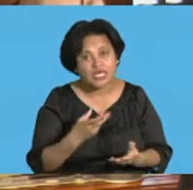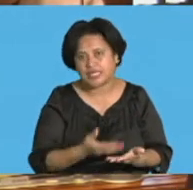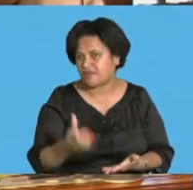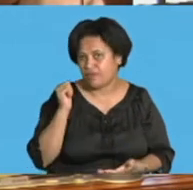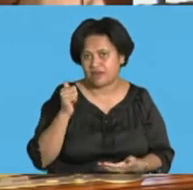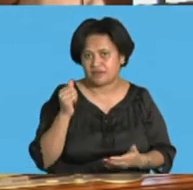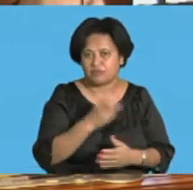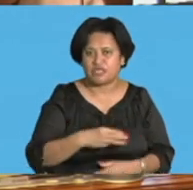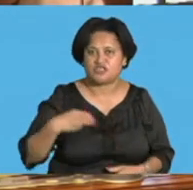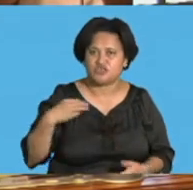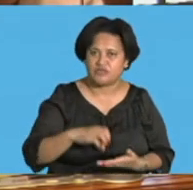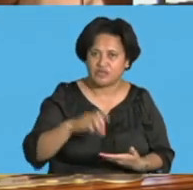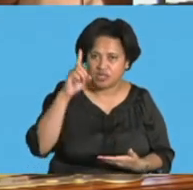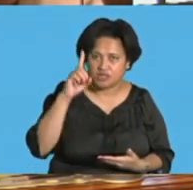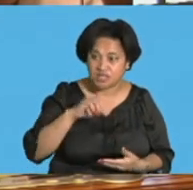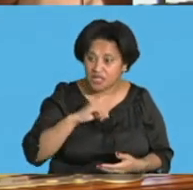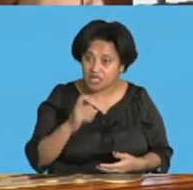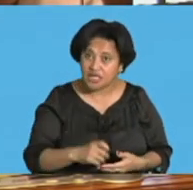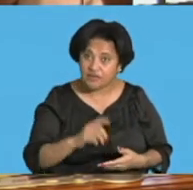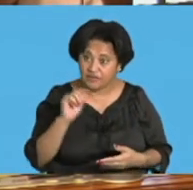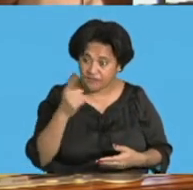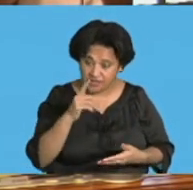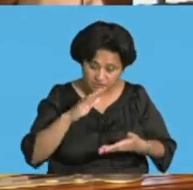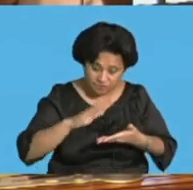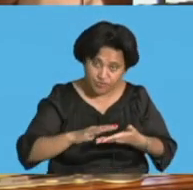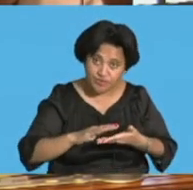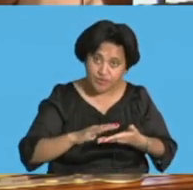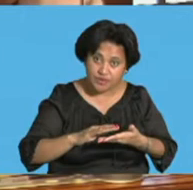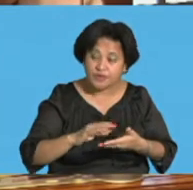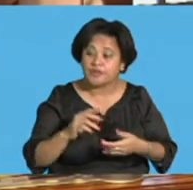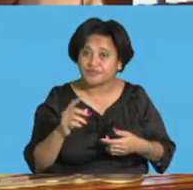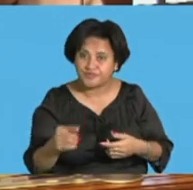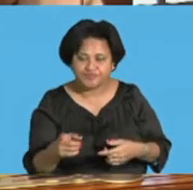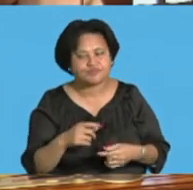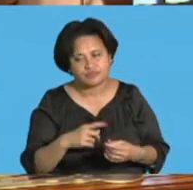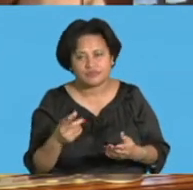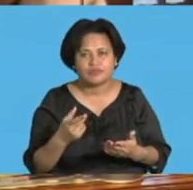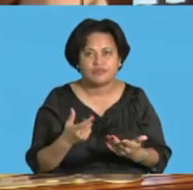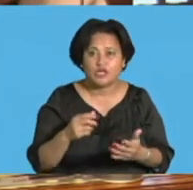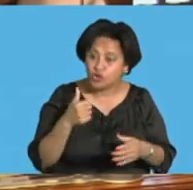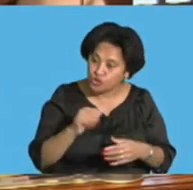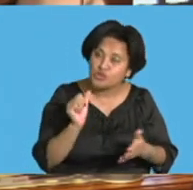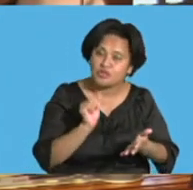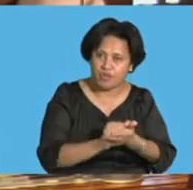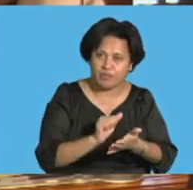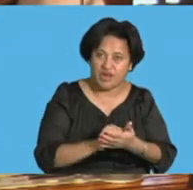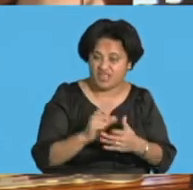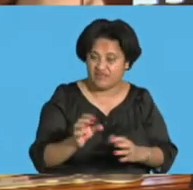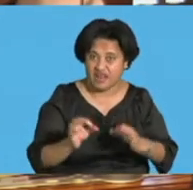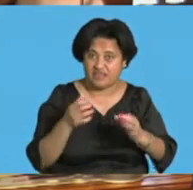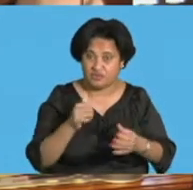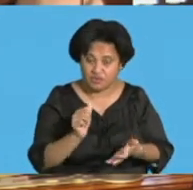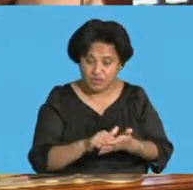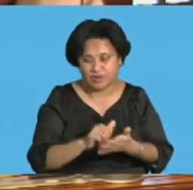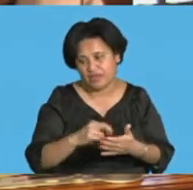of the free education grant is reduced by the amount of savings accrued. This is the responsible way to operate, Mr. Speaker,